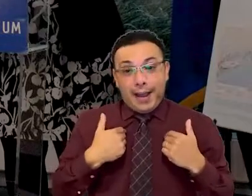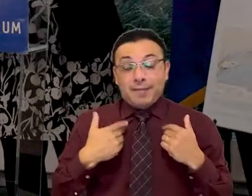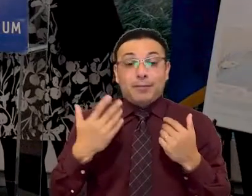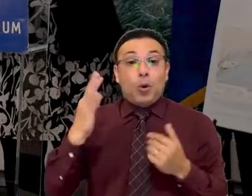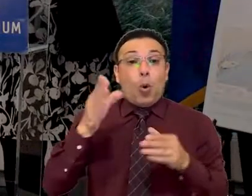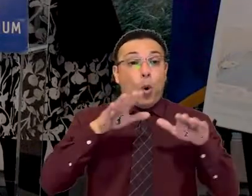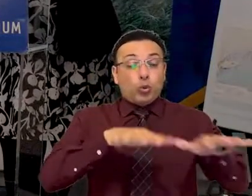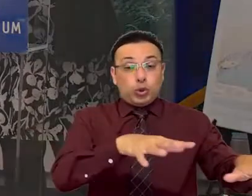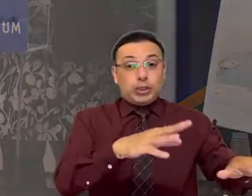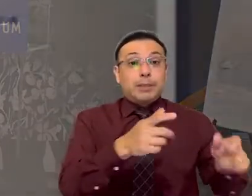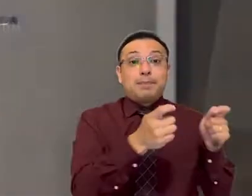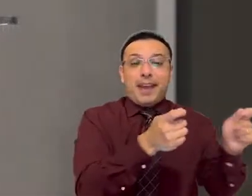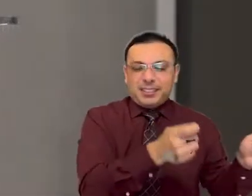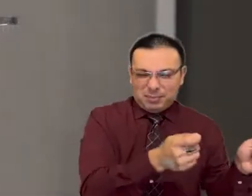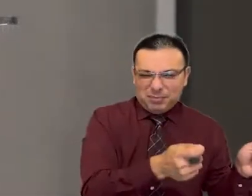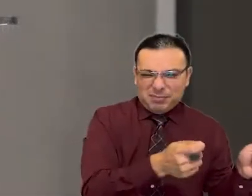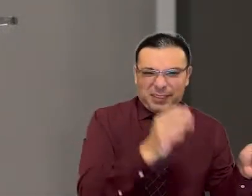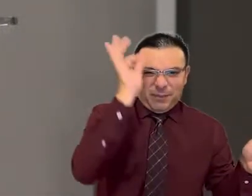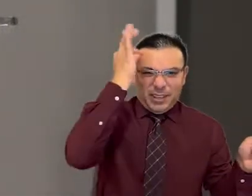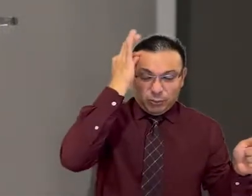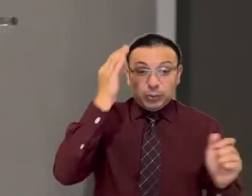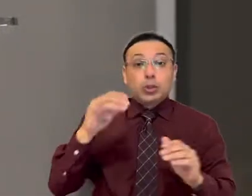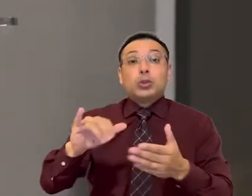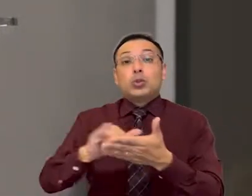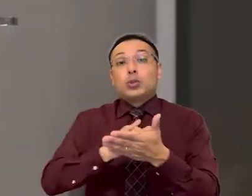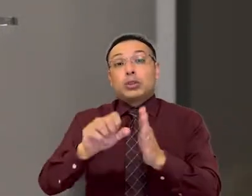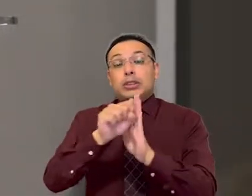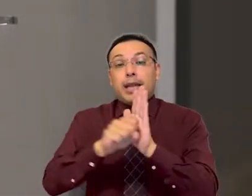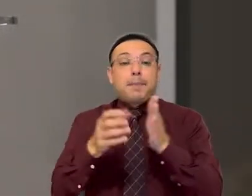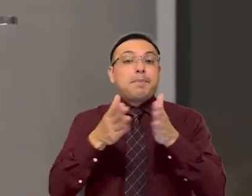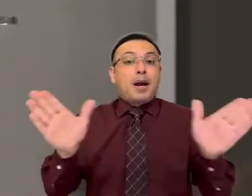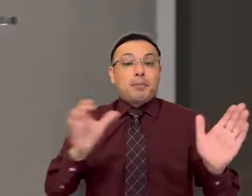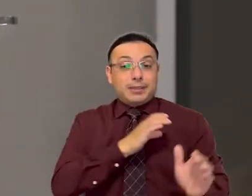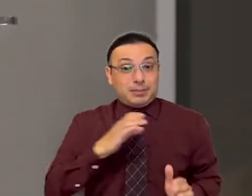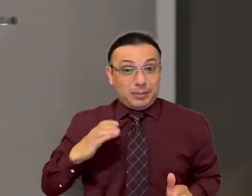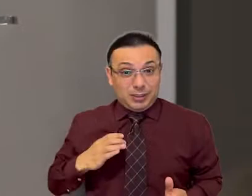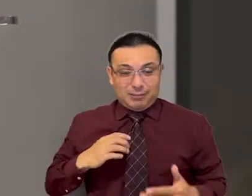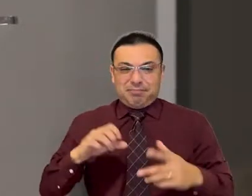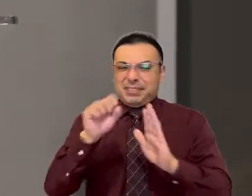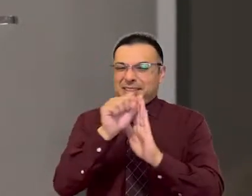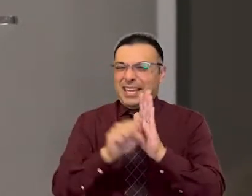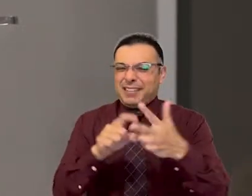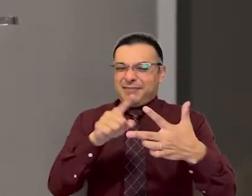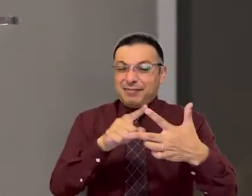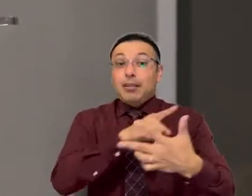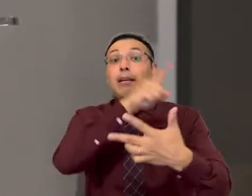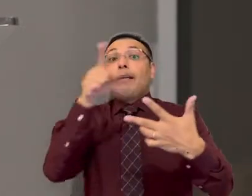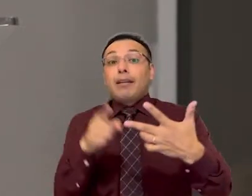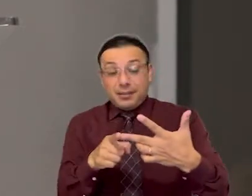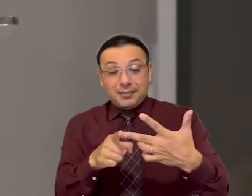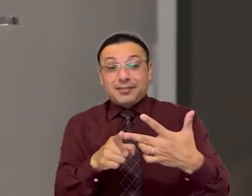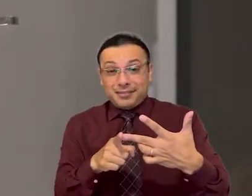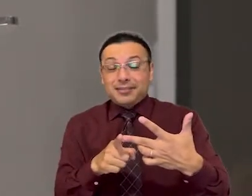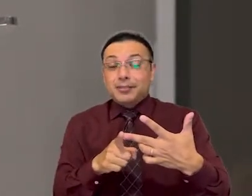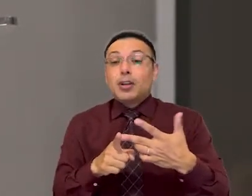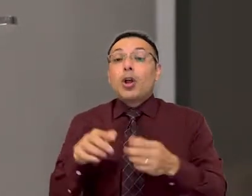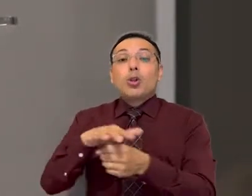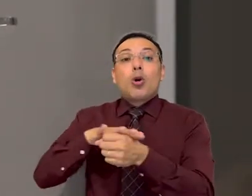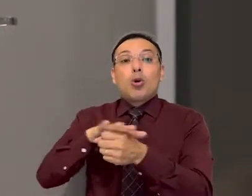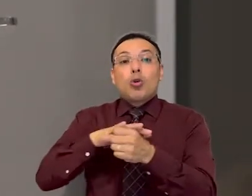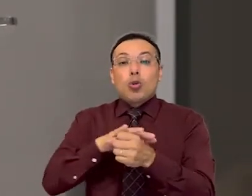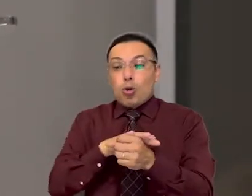level, and we have New York State's Public Service Commission at the state level. We also must go through local regulations at the